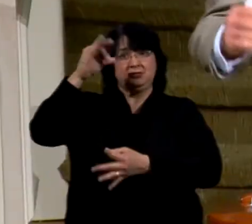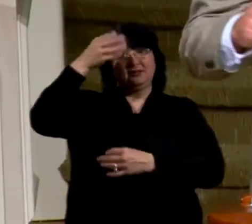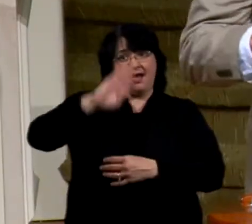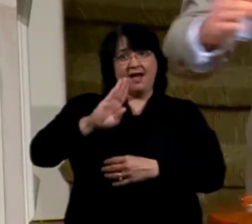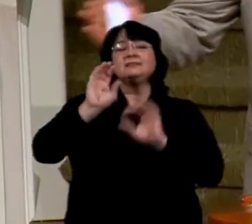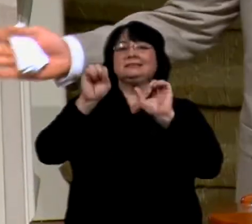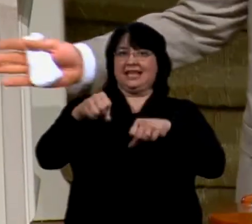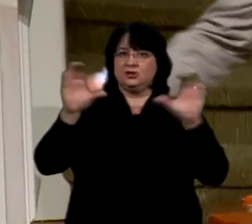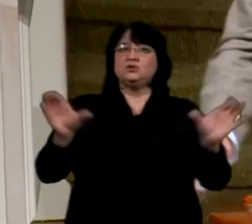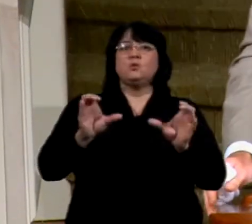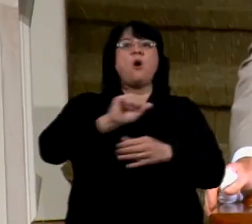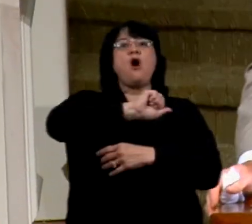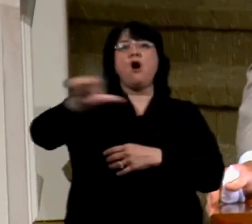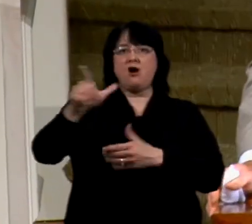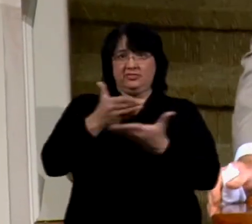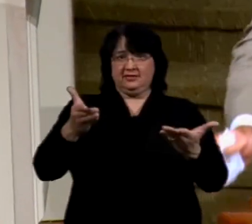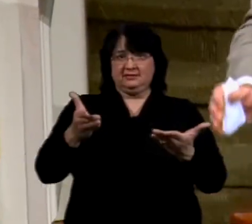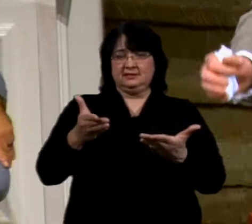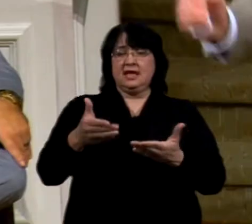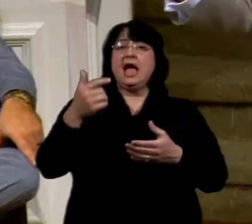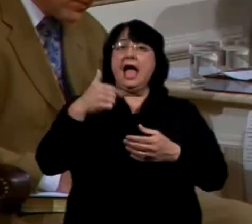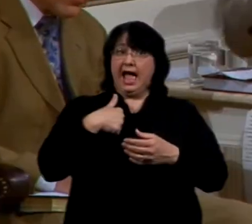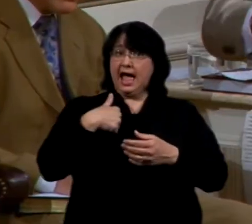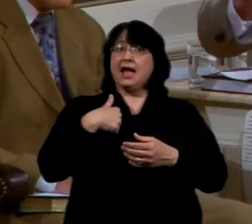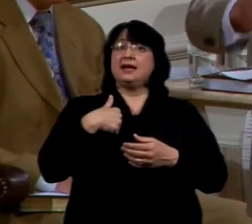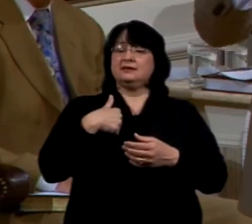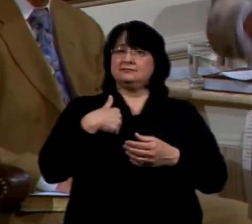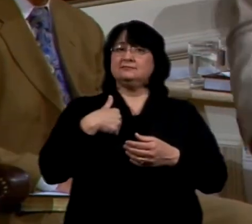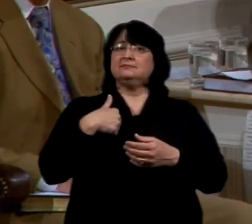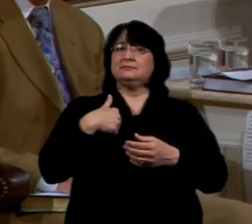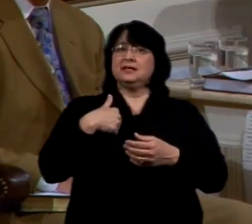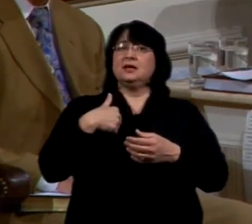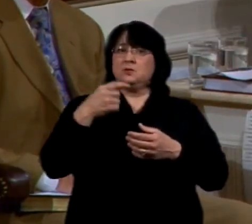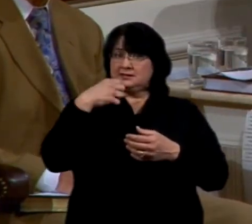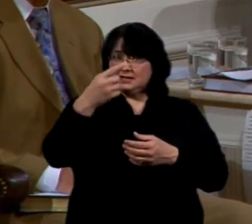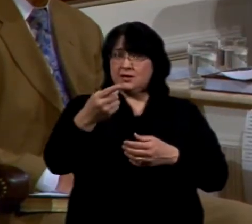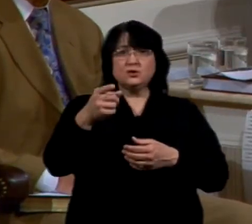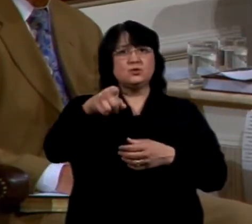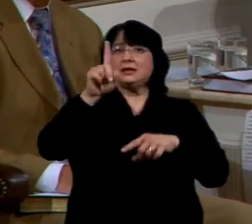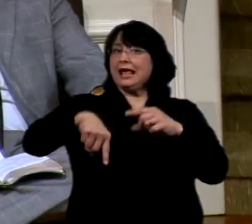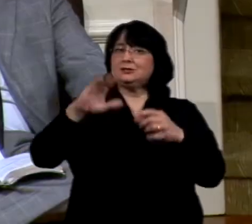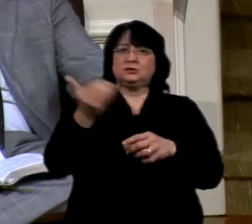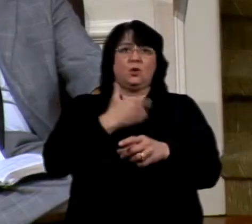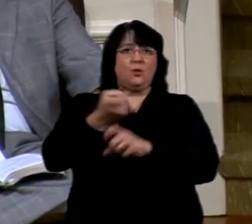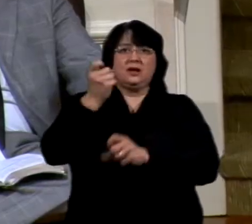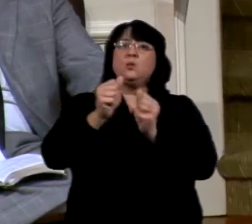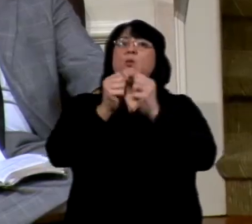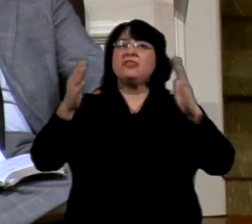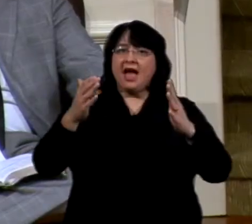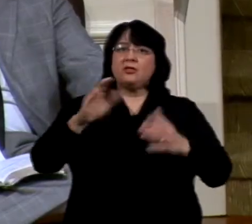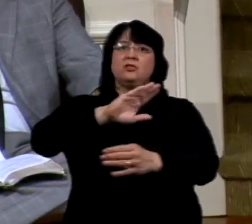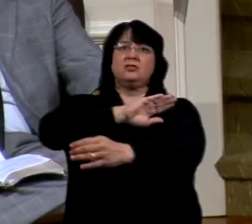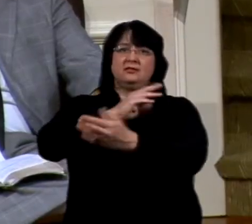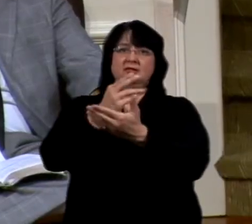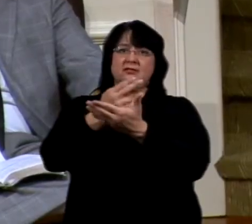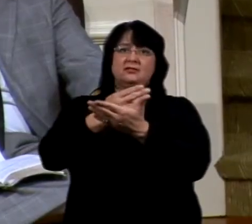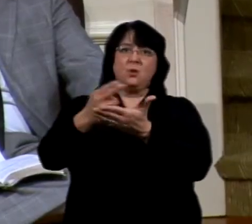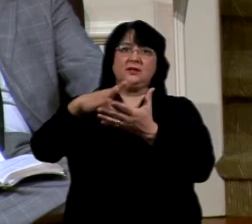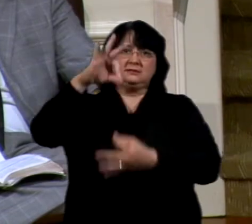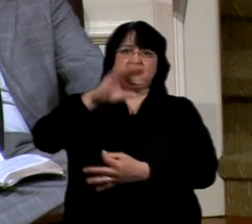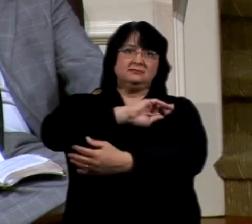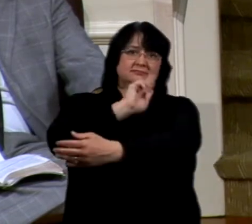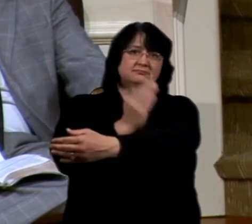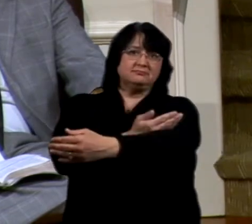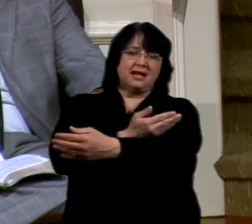So I'm going to skip a lot of that. I'm just saying you cannot soul win and be effective without the power of God. But tonight, I'm